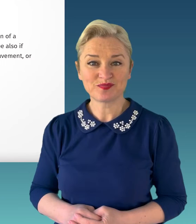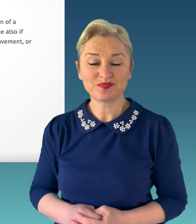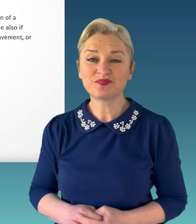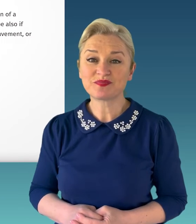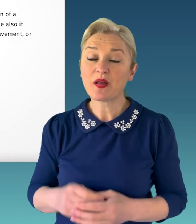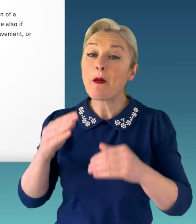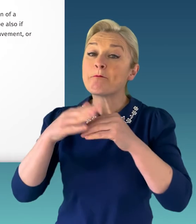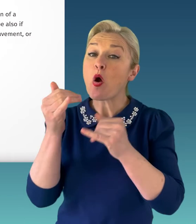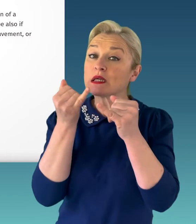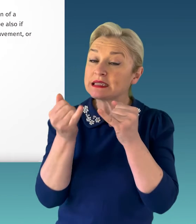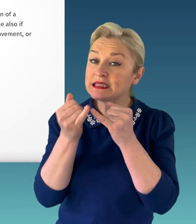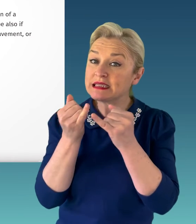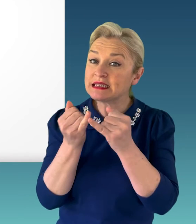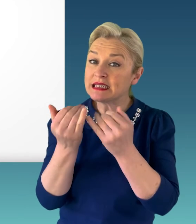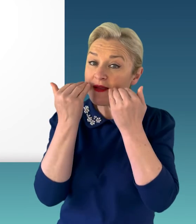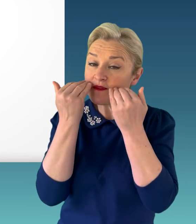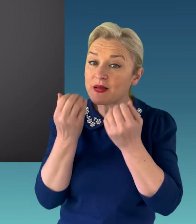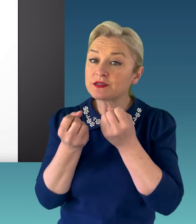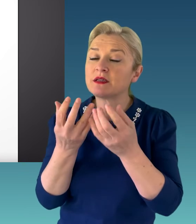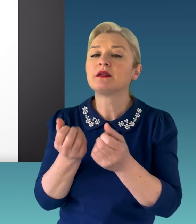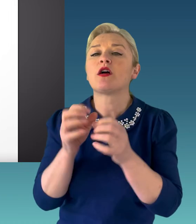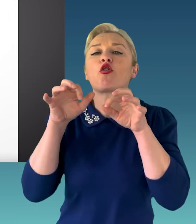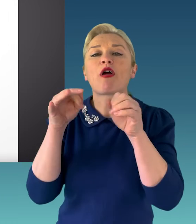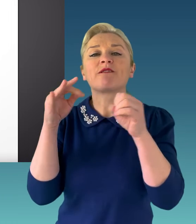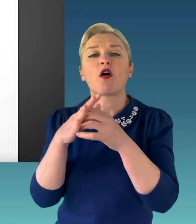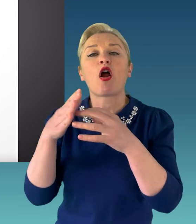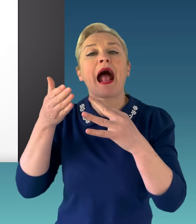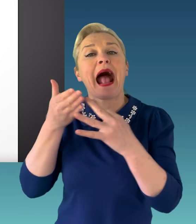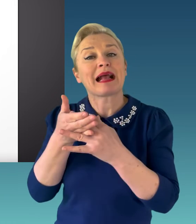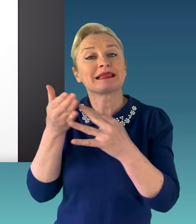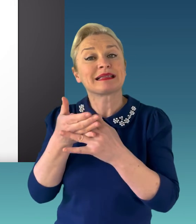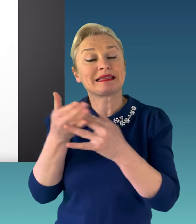There are more detailed instructions available on the Crowd4Access website.